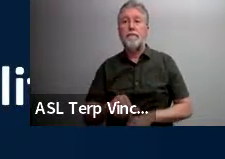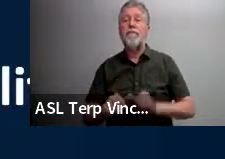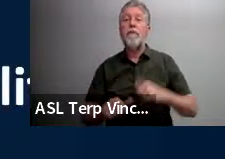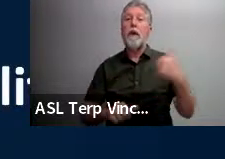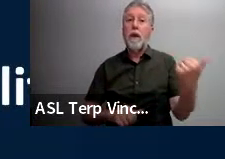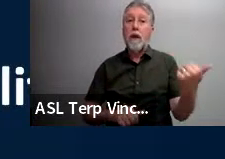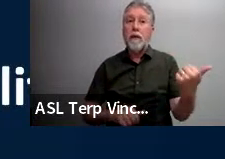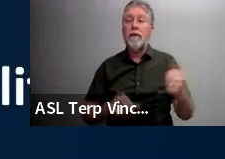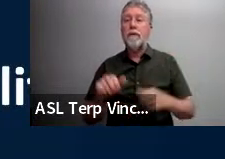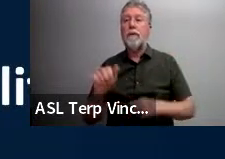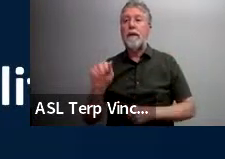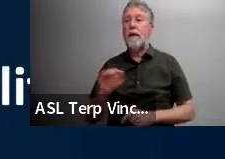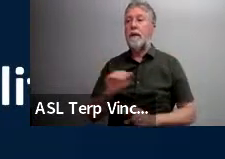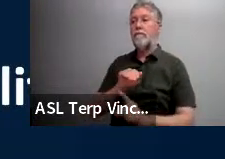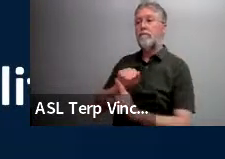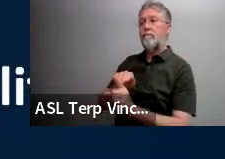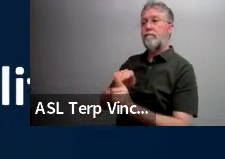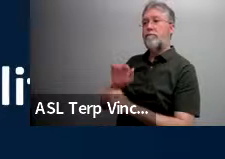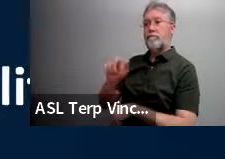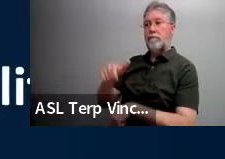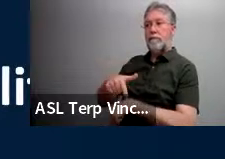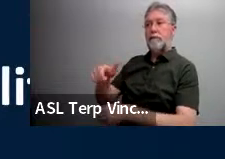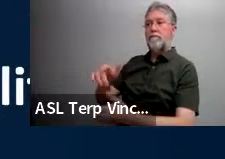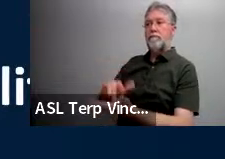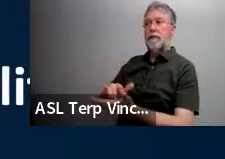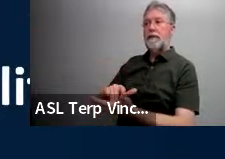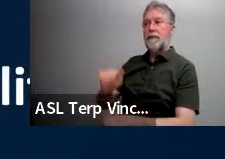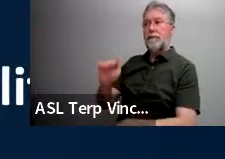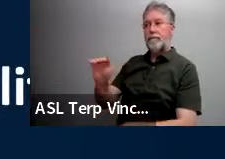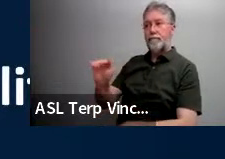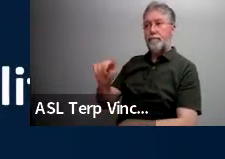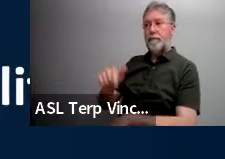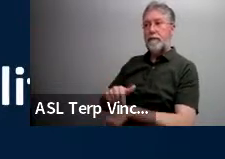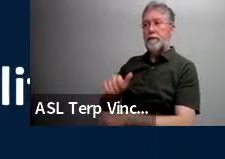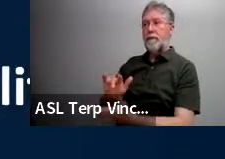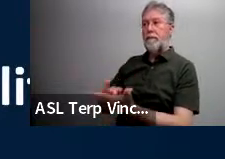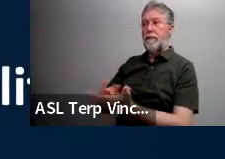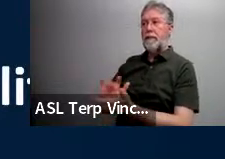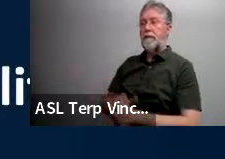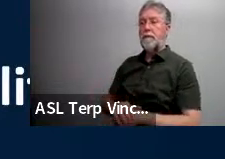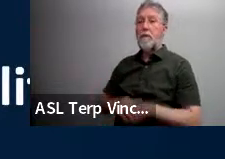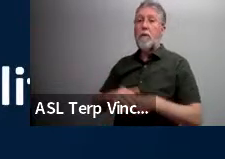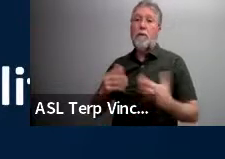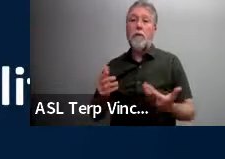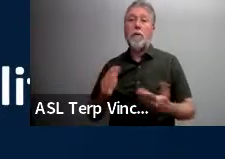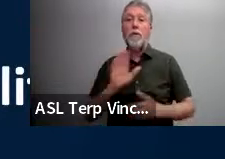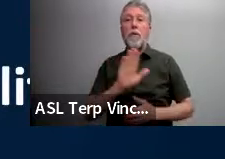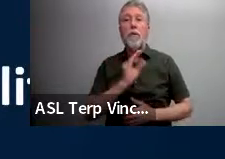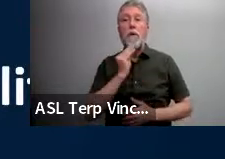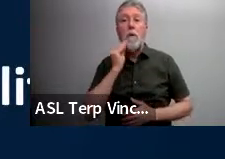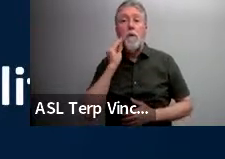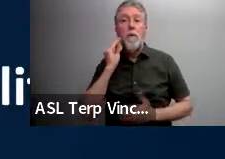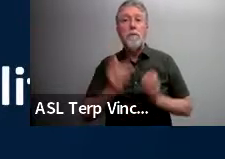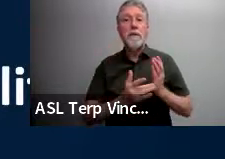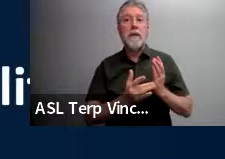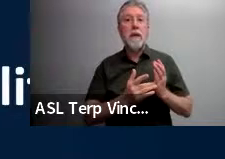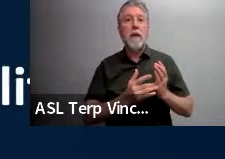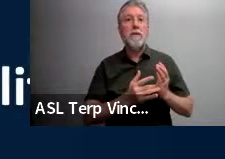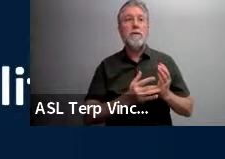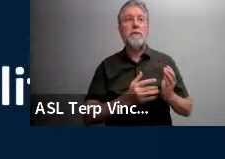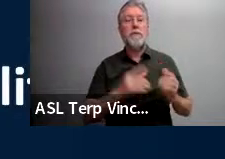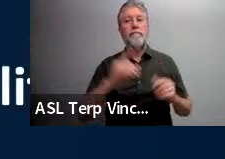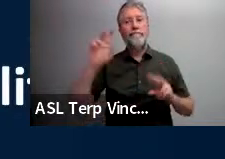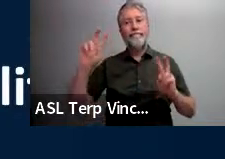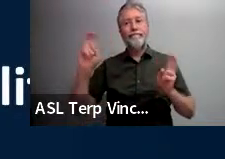reminders. Some folks use it for adaptive smart homes, for smart mobility devices. There are